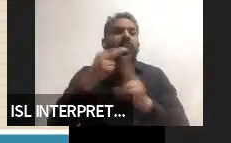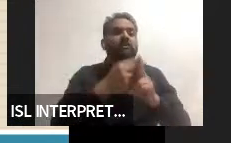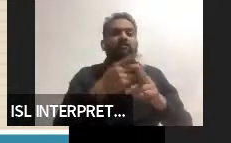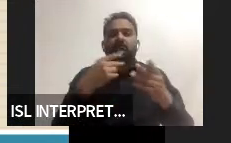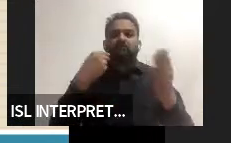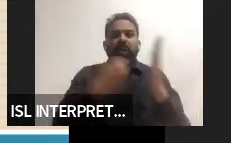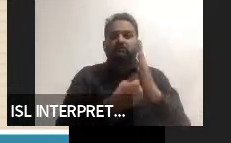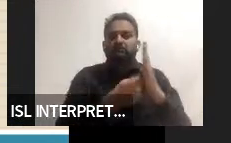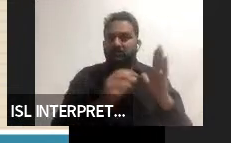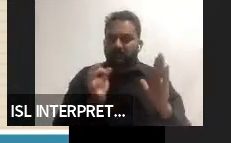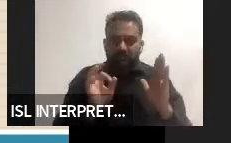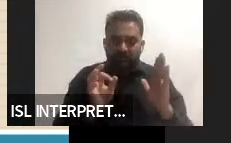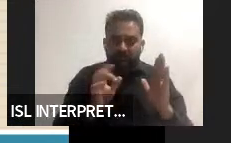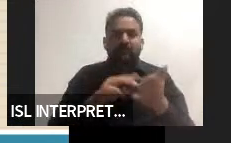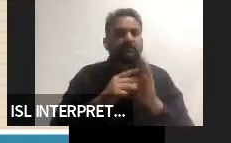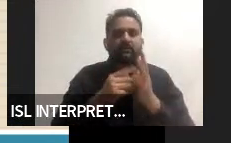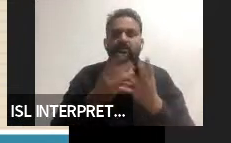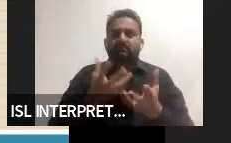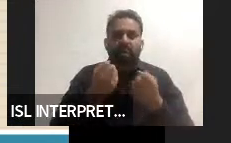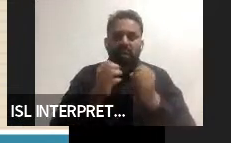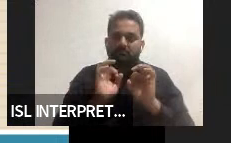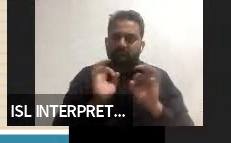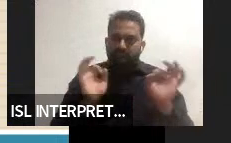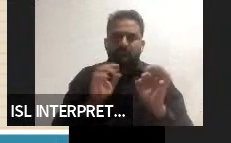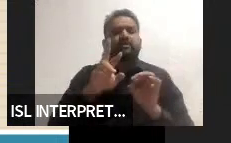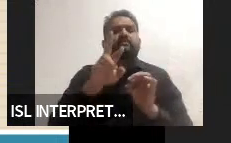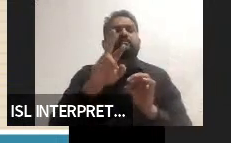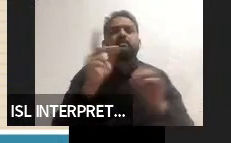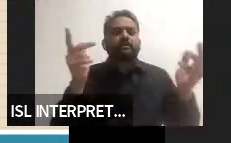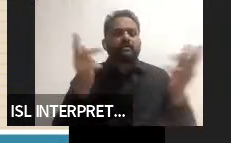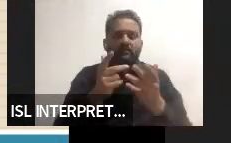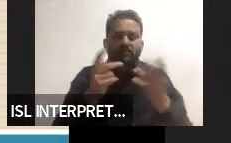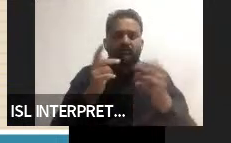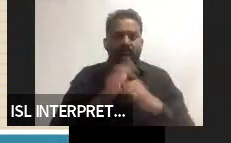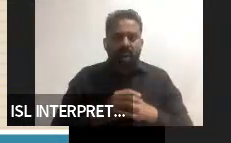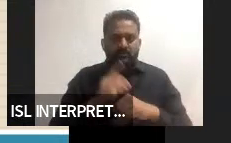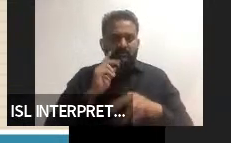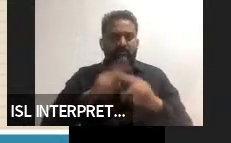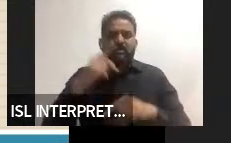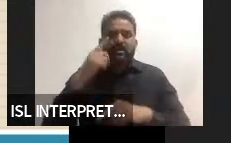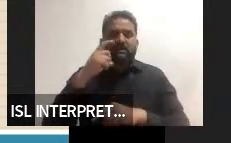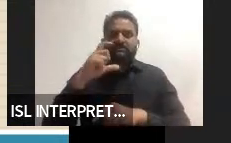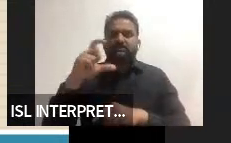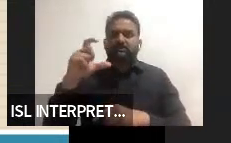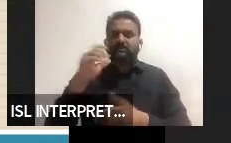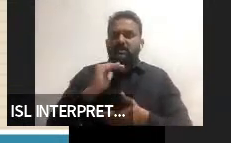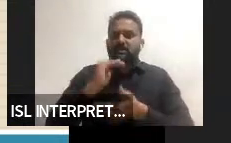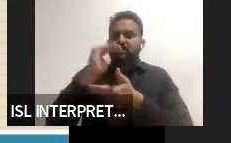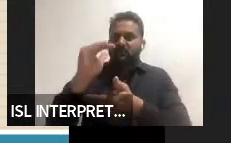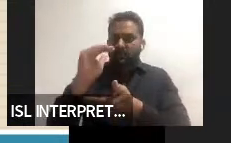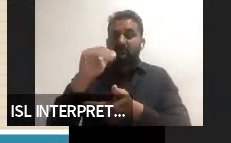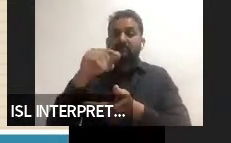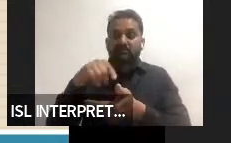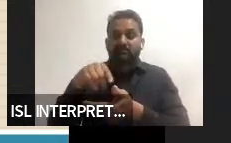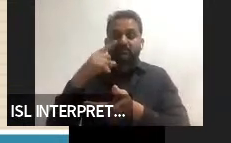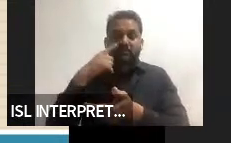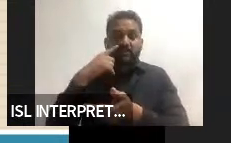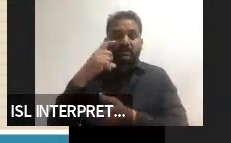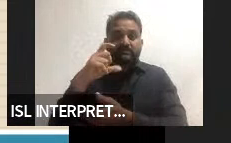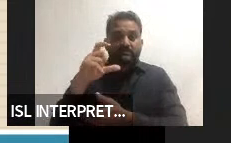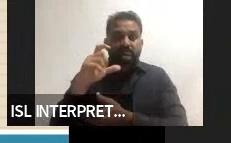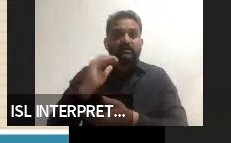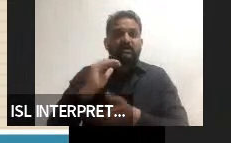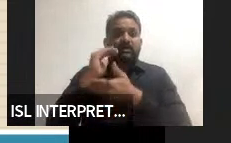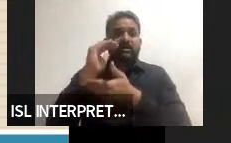will not get it. In general, like if you are referring to ICC award, then you will get ICC